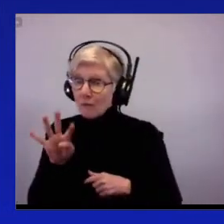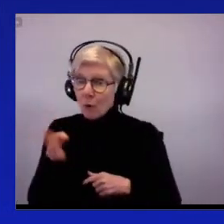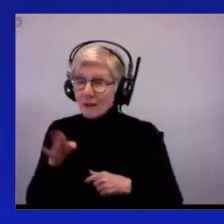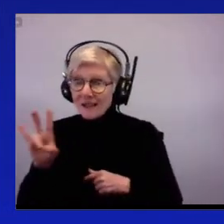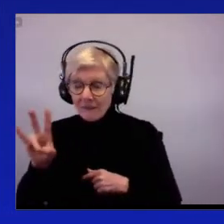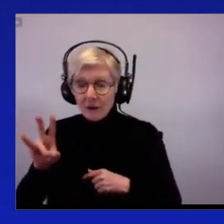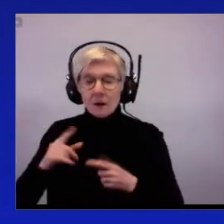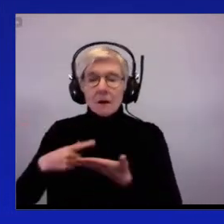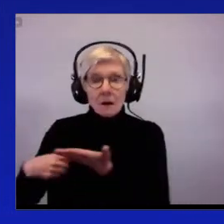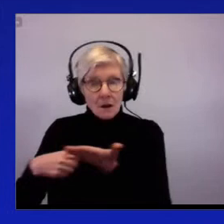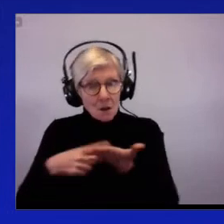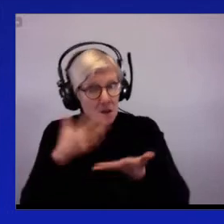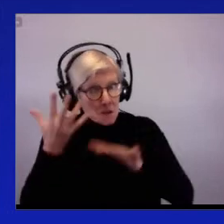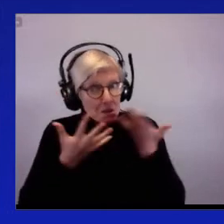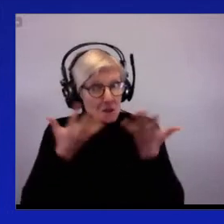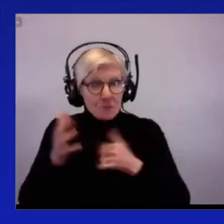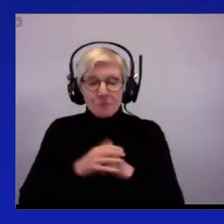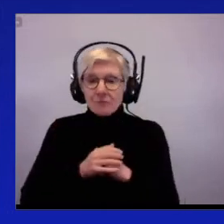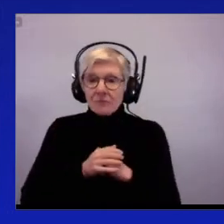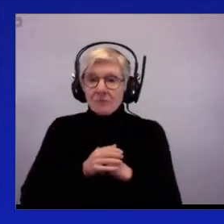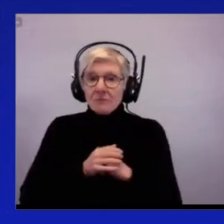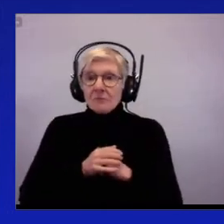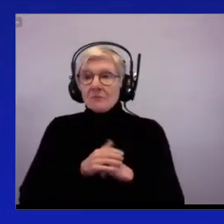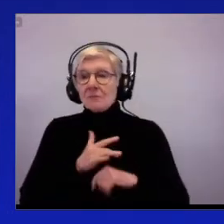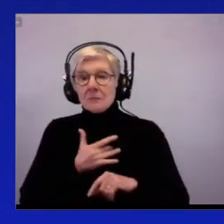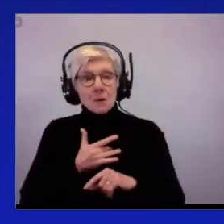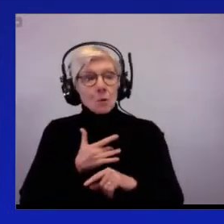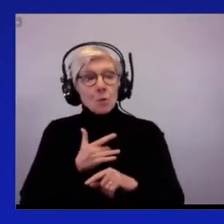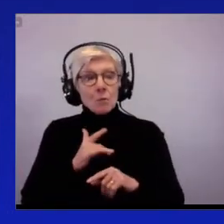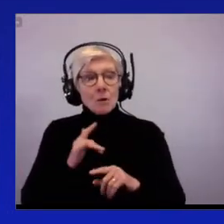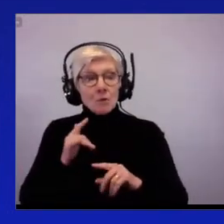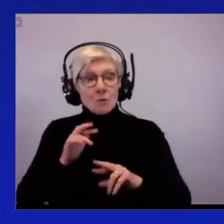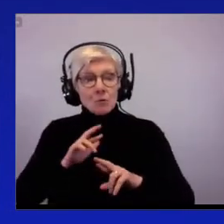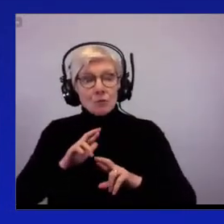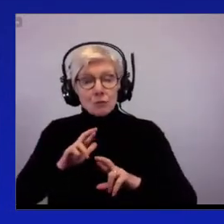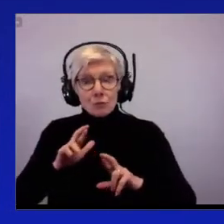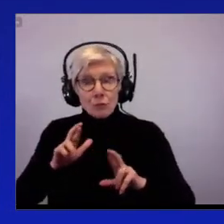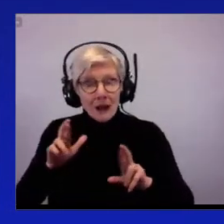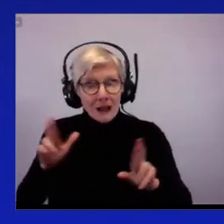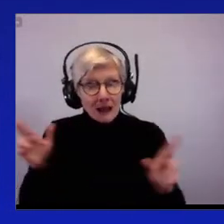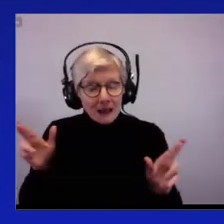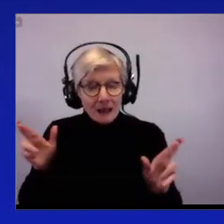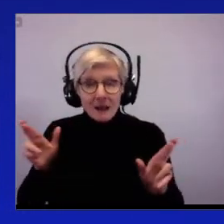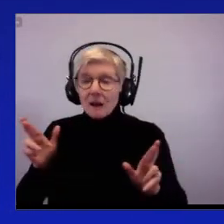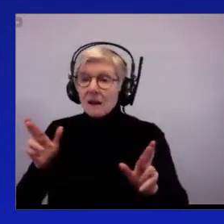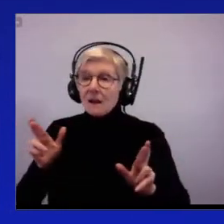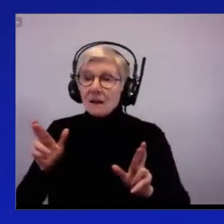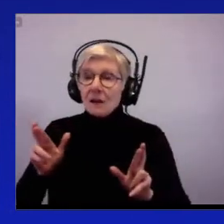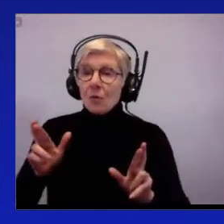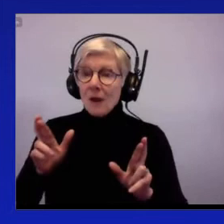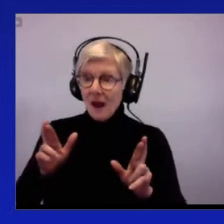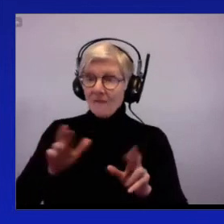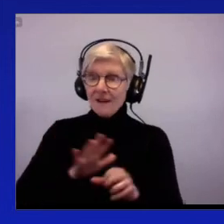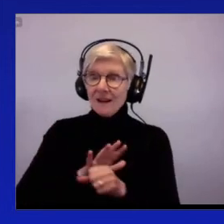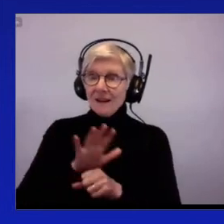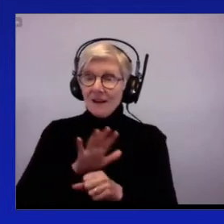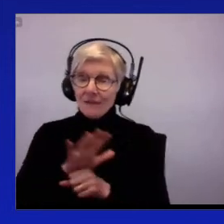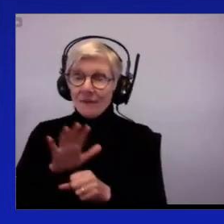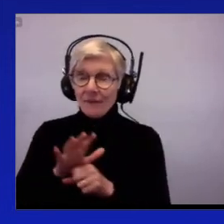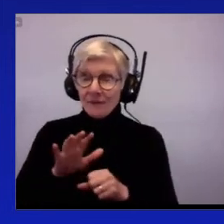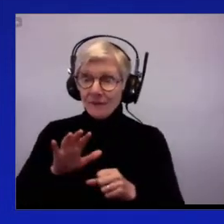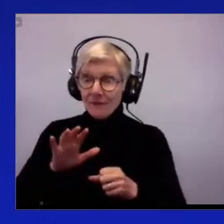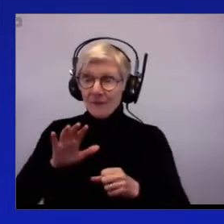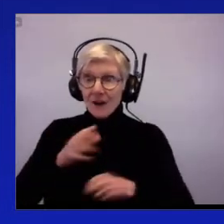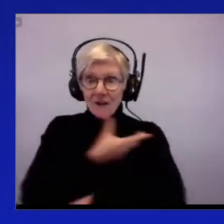I'm not being pessimistic, I don't know if we'll ever be in a position we'll have such stock available to run something